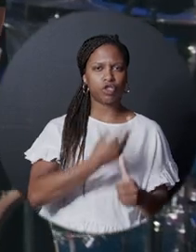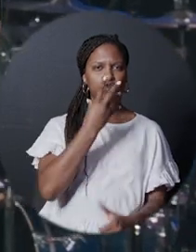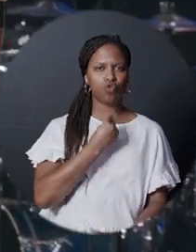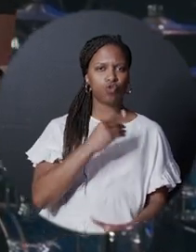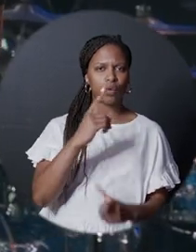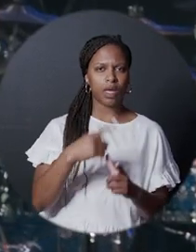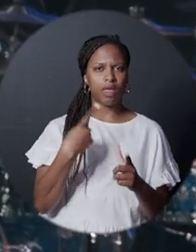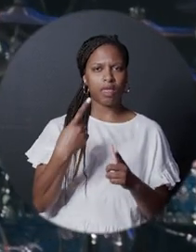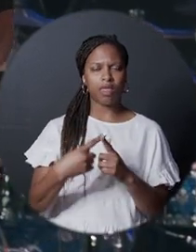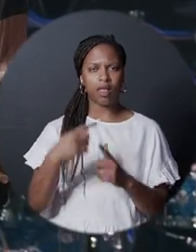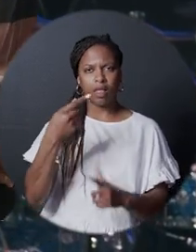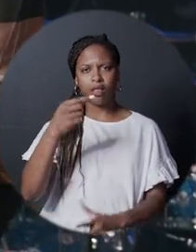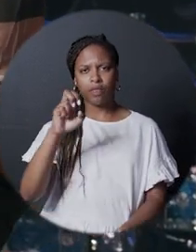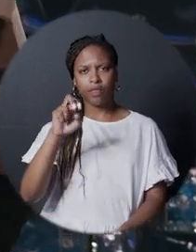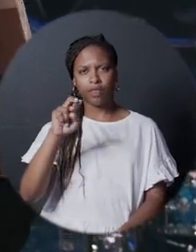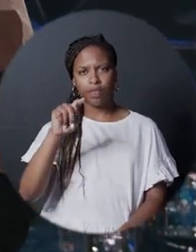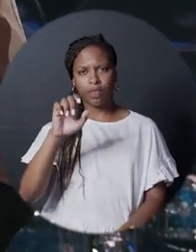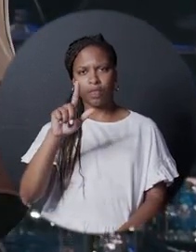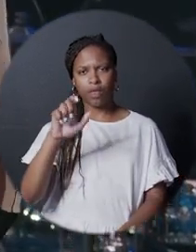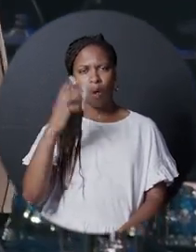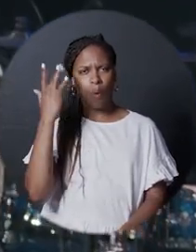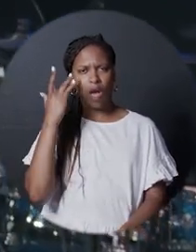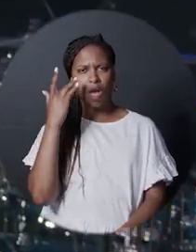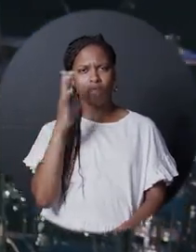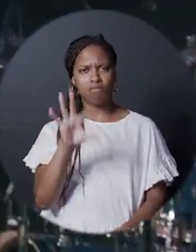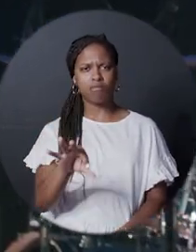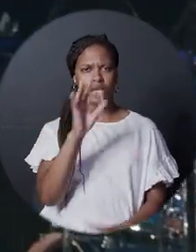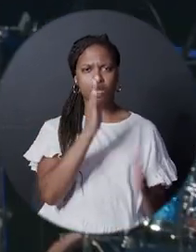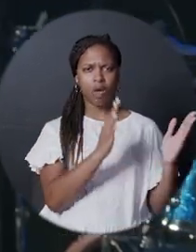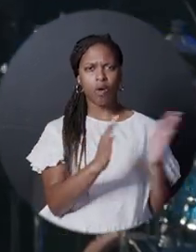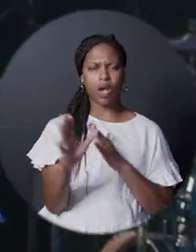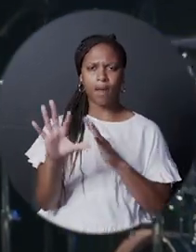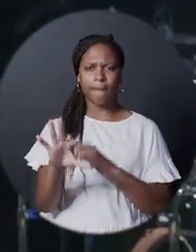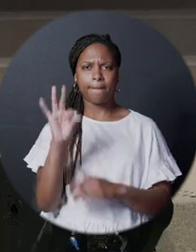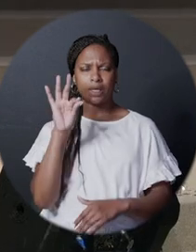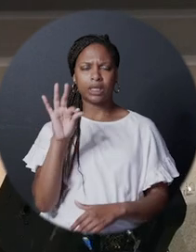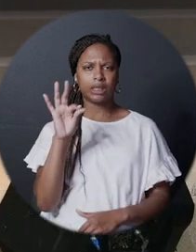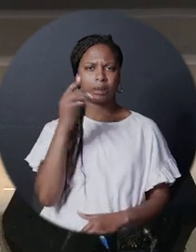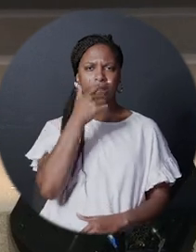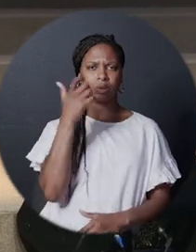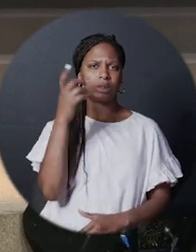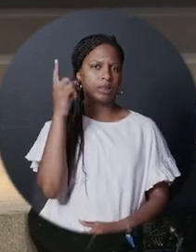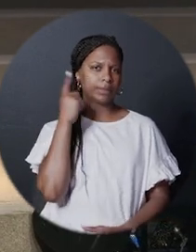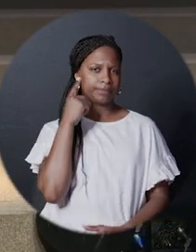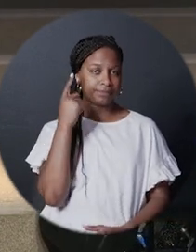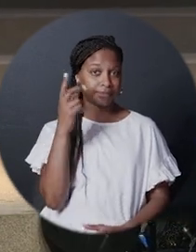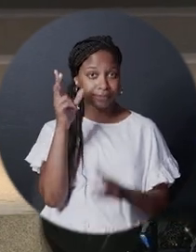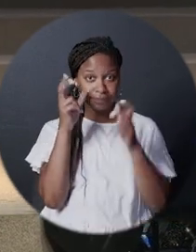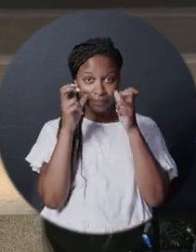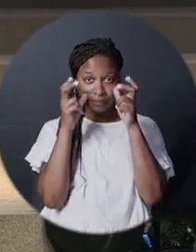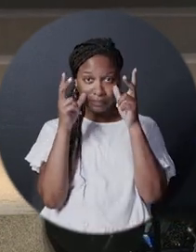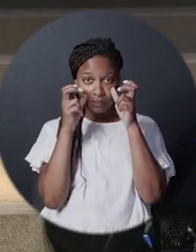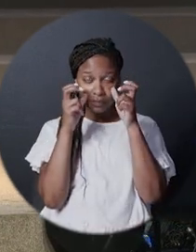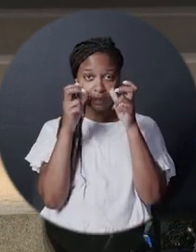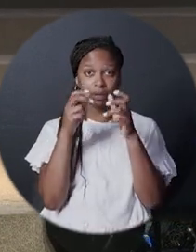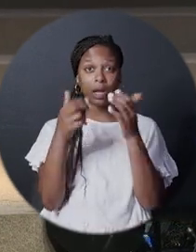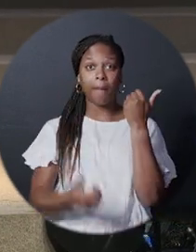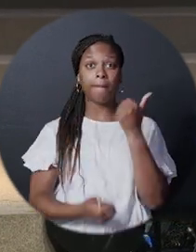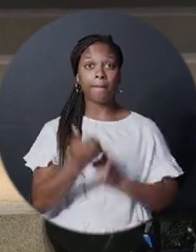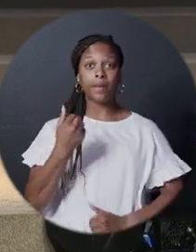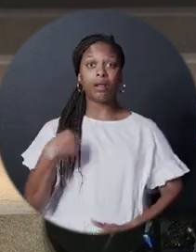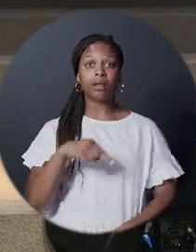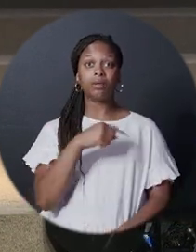the Jew, then the Gentile? Why does God choose the order that he chooses? Because God wants us to hear this. Now listen